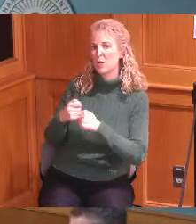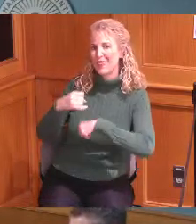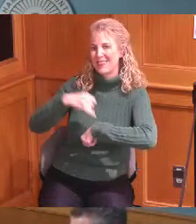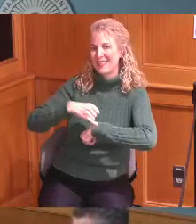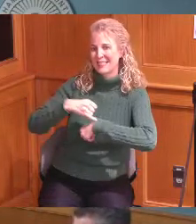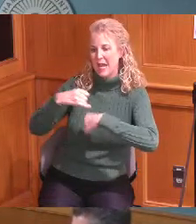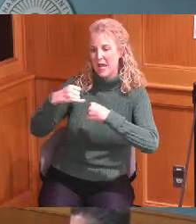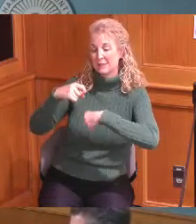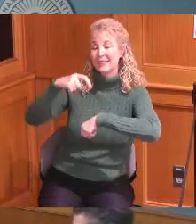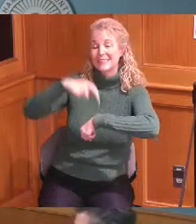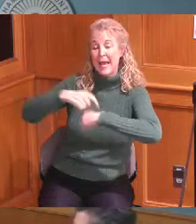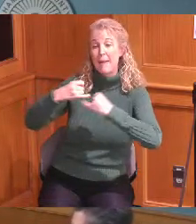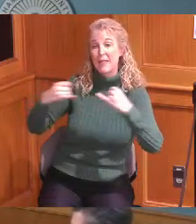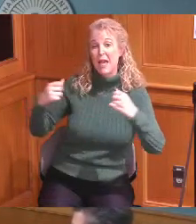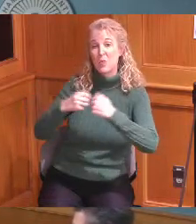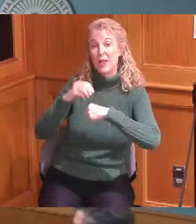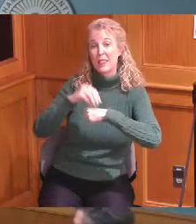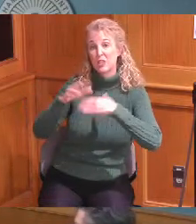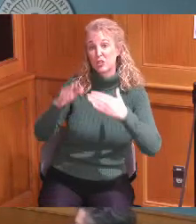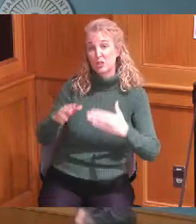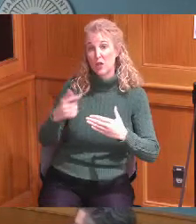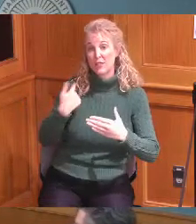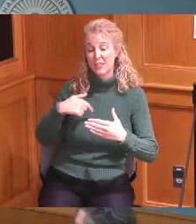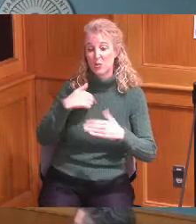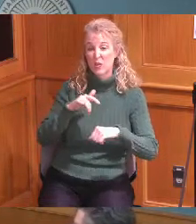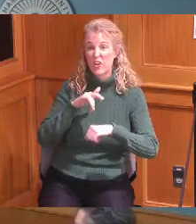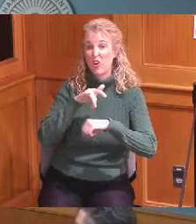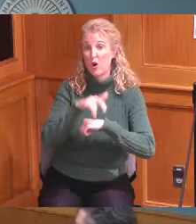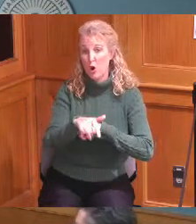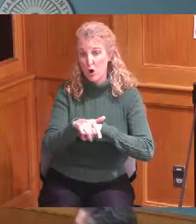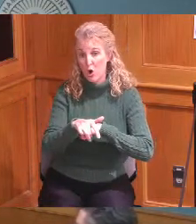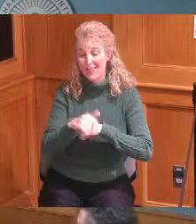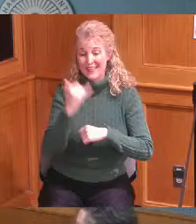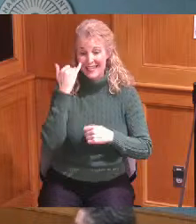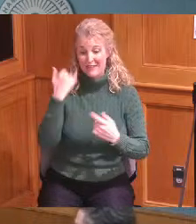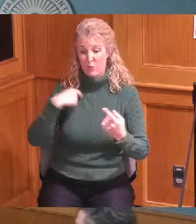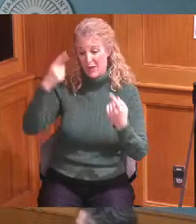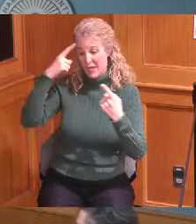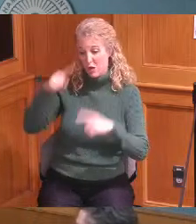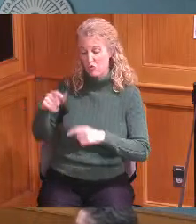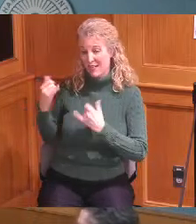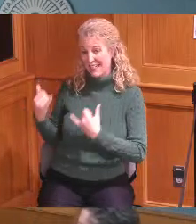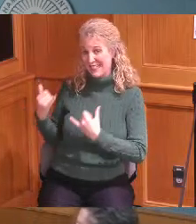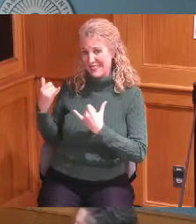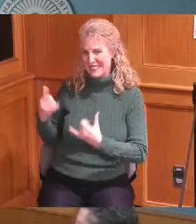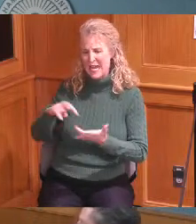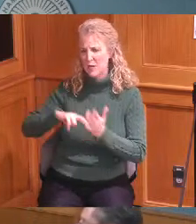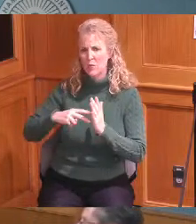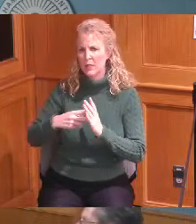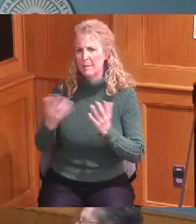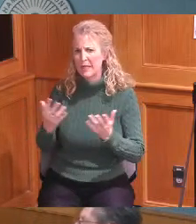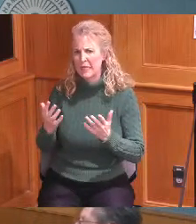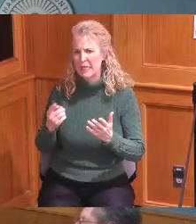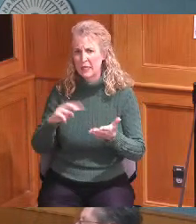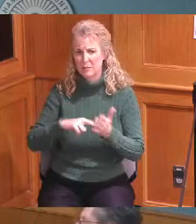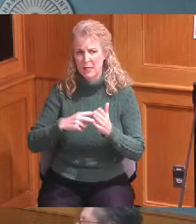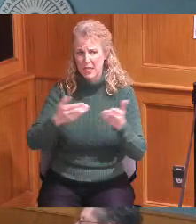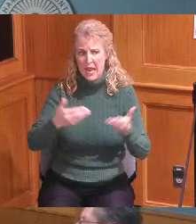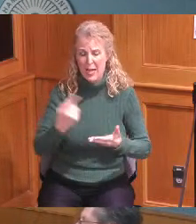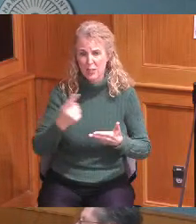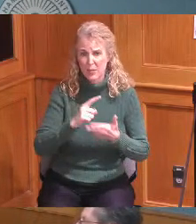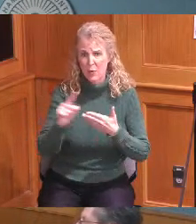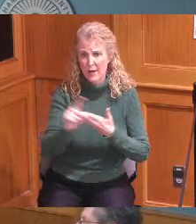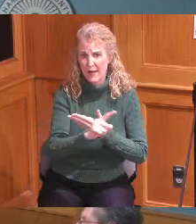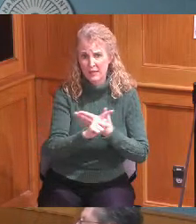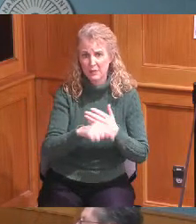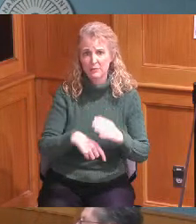for the consultant since we are ahead of the game. If we agree today, does that mean you're going to hire a consultant next